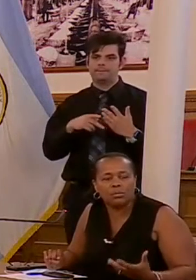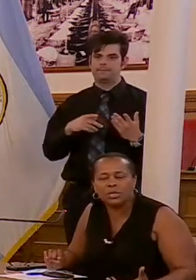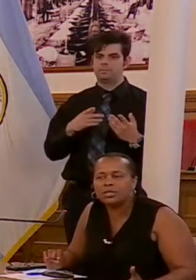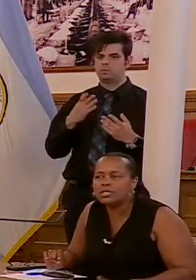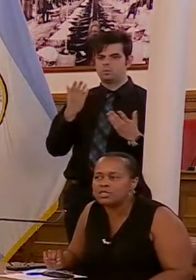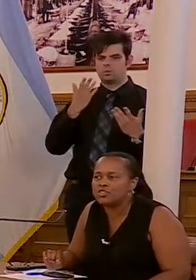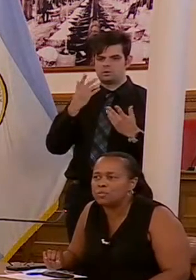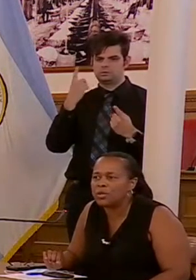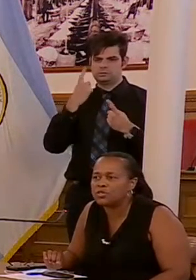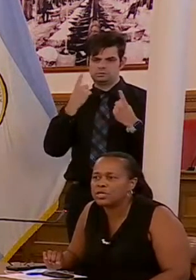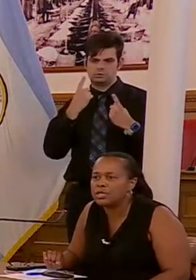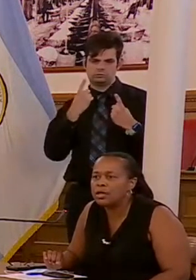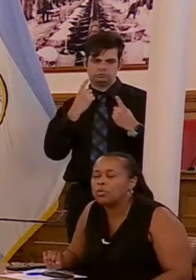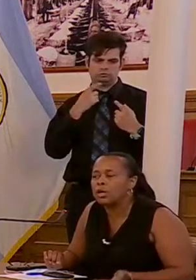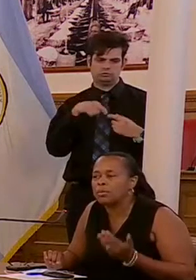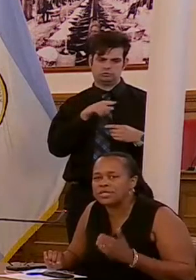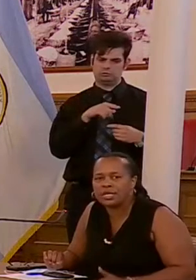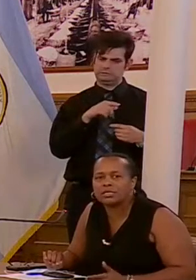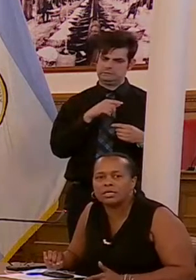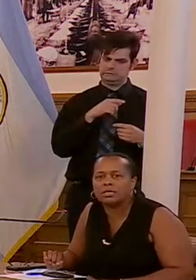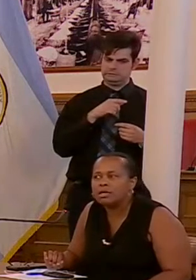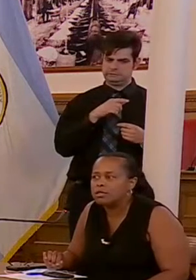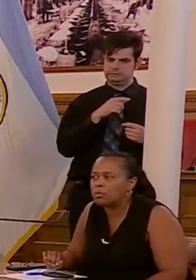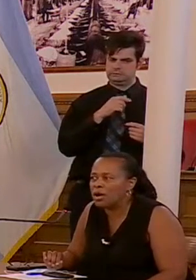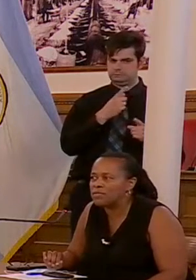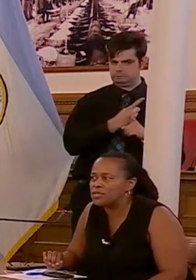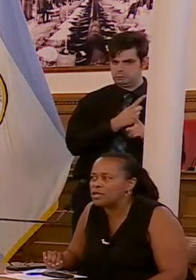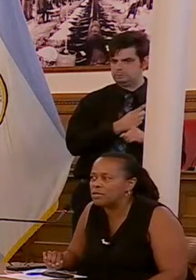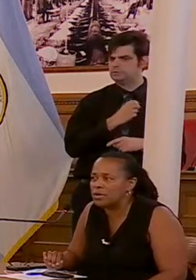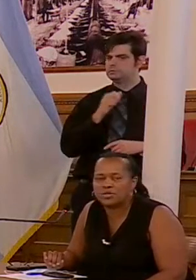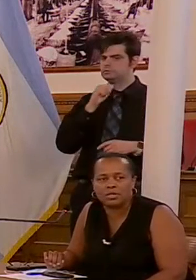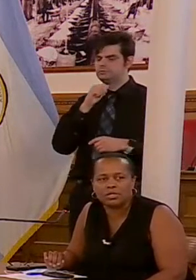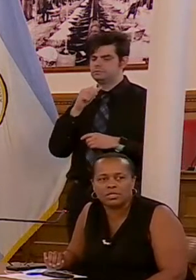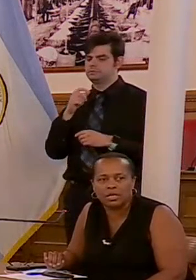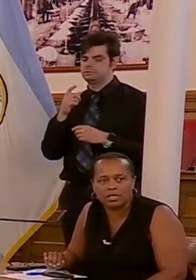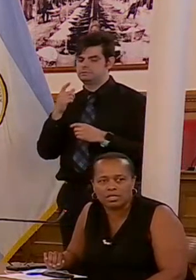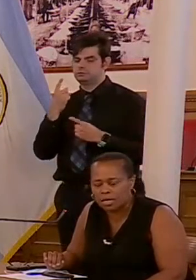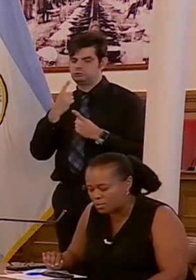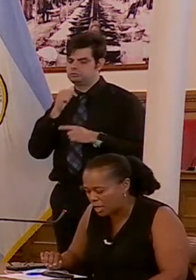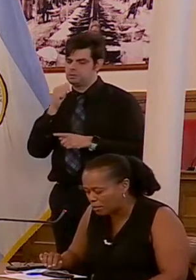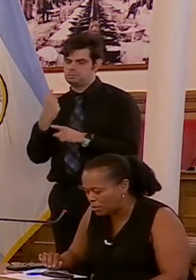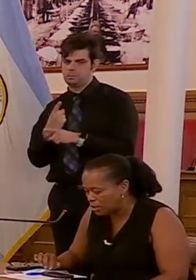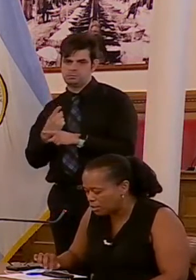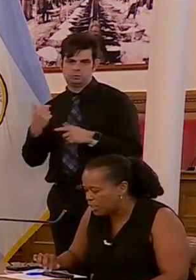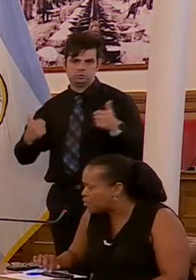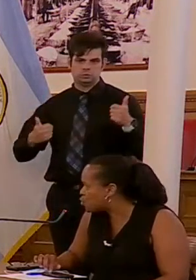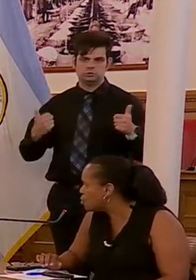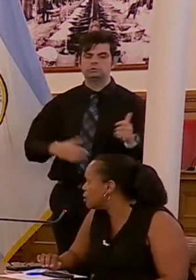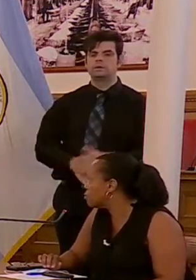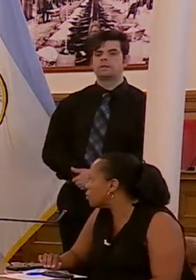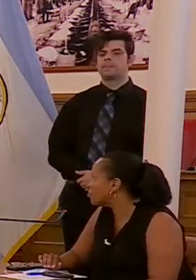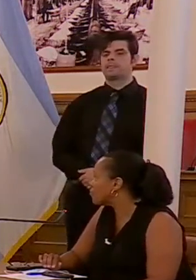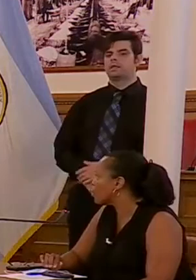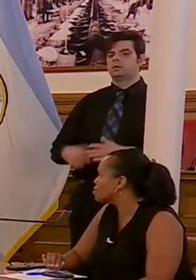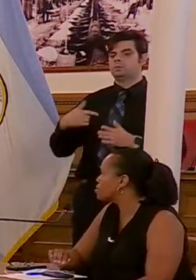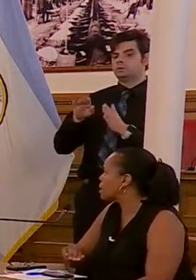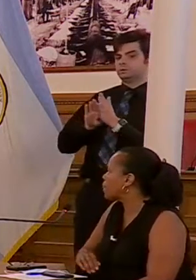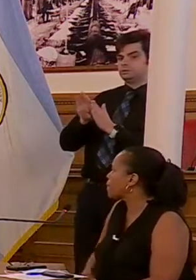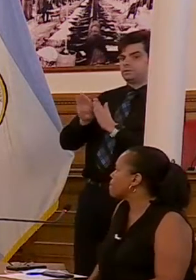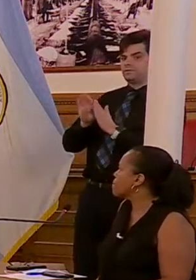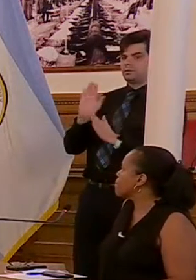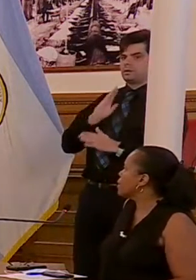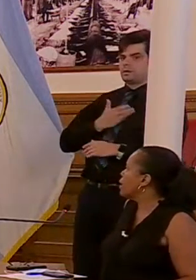technological abilities as a smart city, we are protecting the privacy of our citizens at the same time. Extremely important for